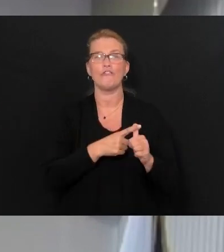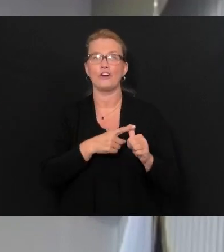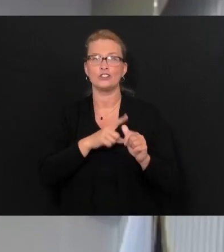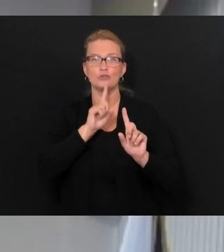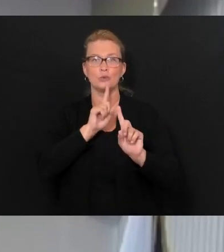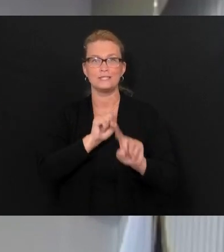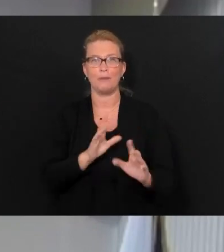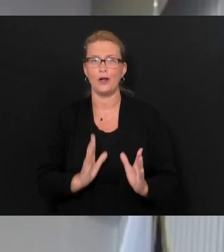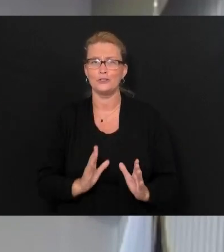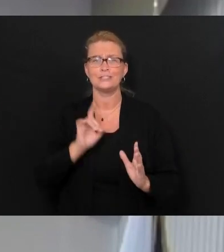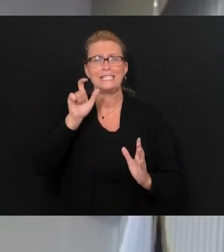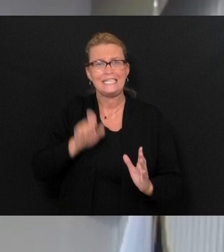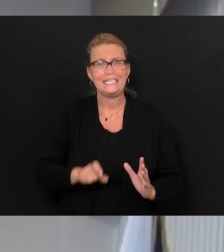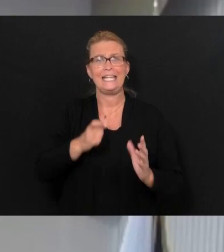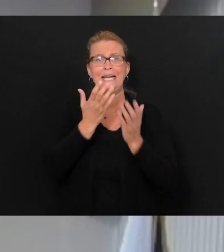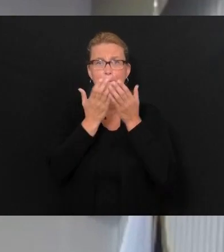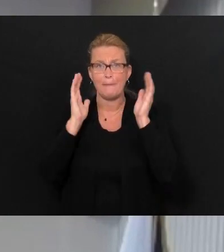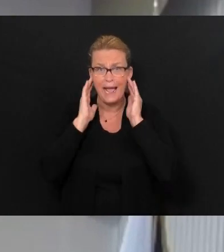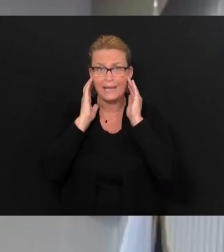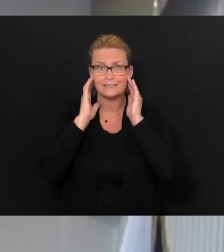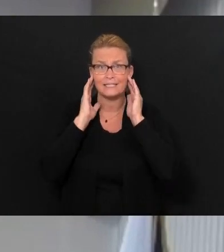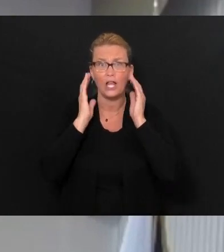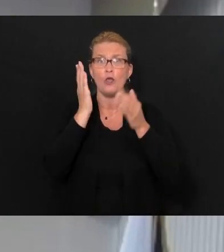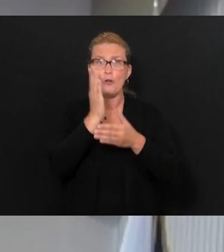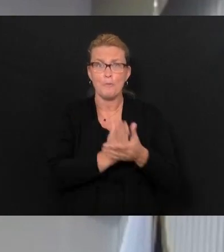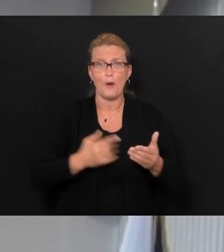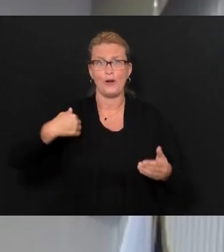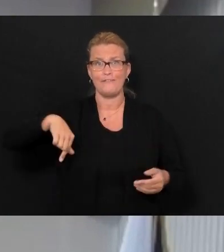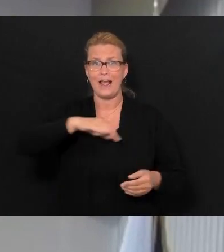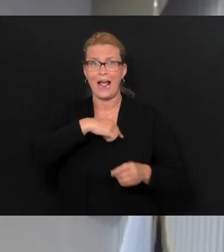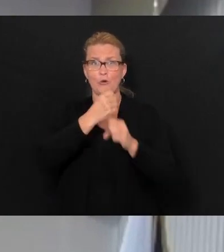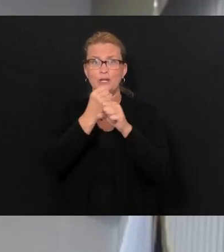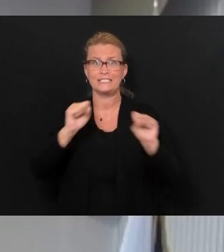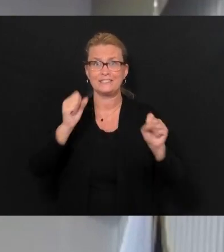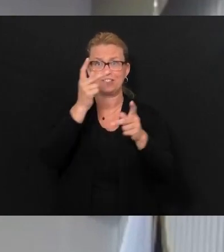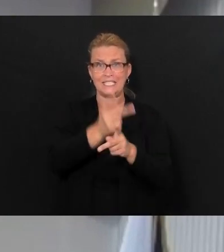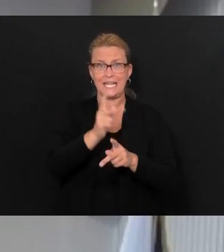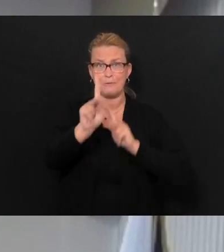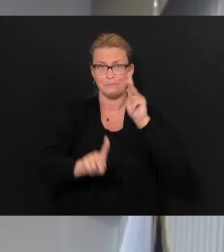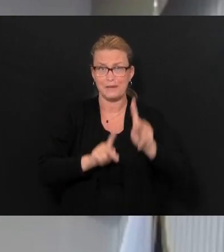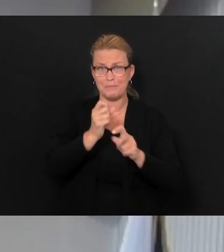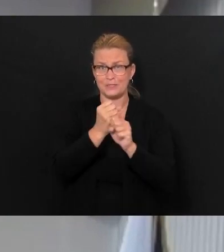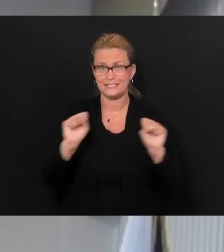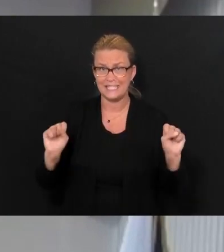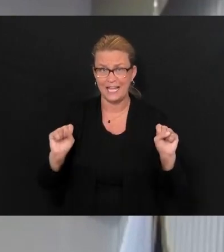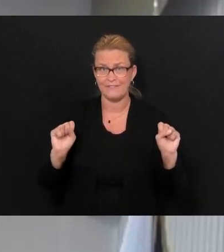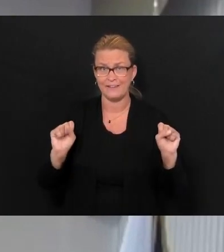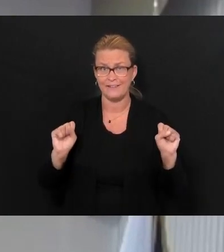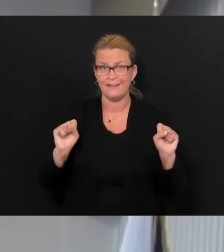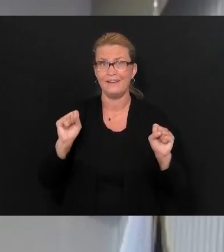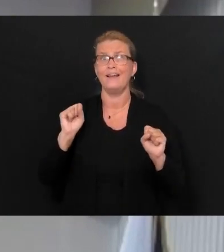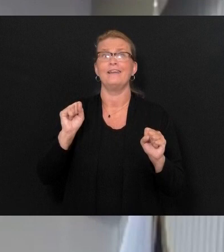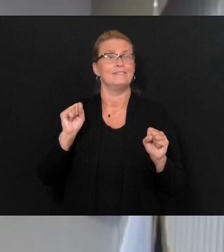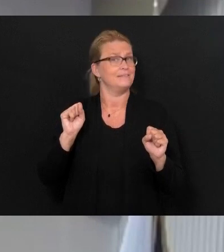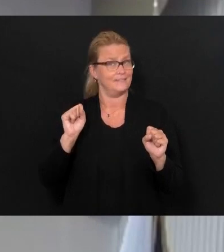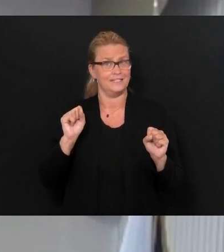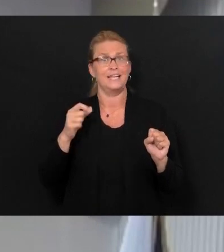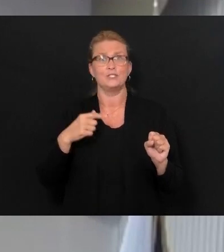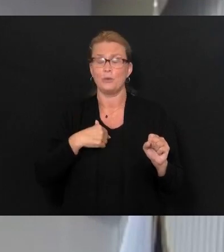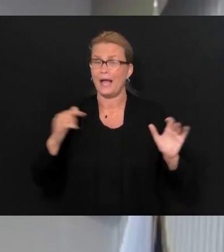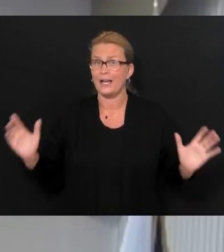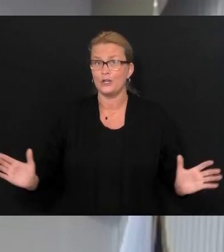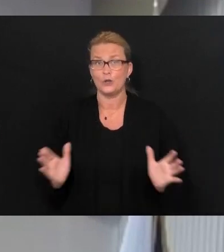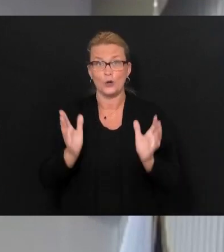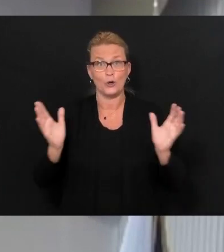They are part of our system in West Virginia to keep people safe and to keep citizens safe. So I urge